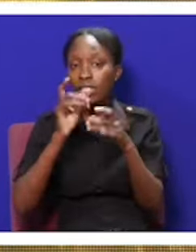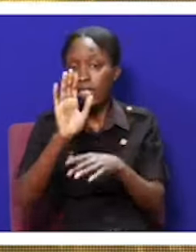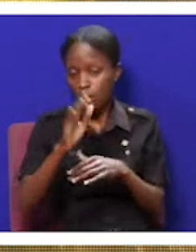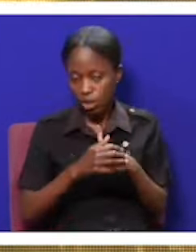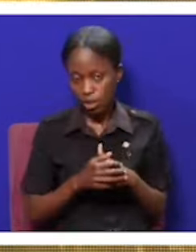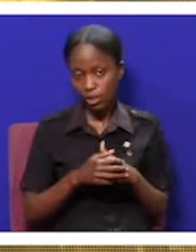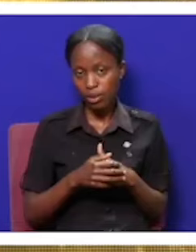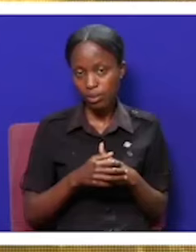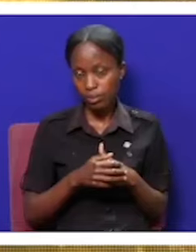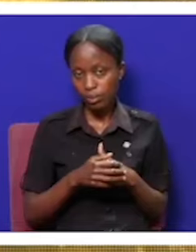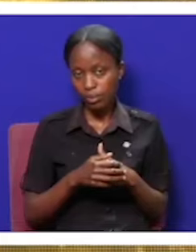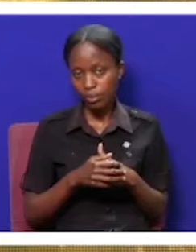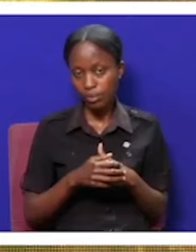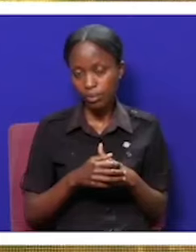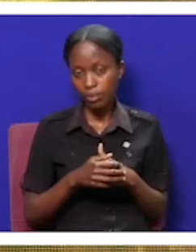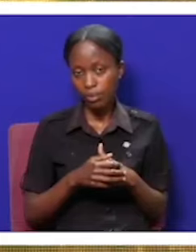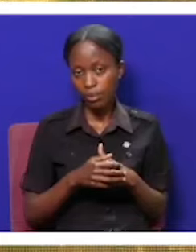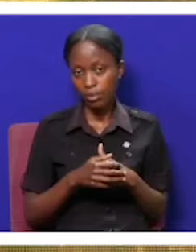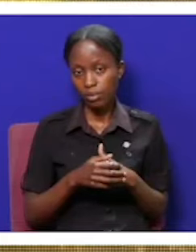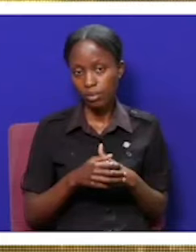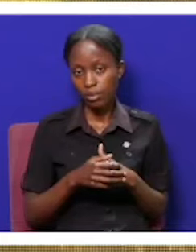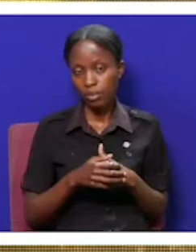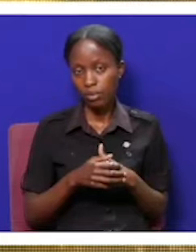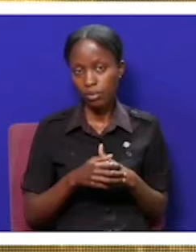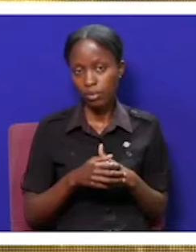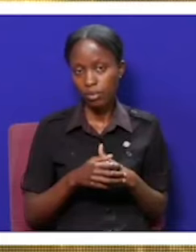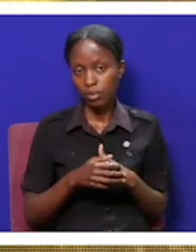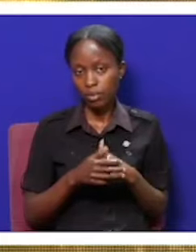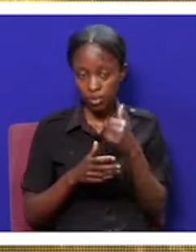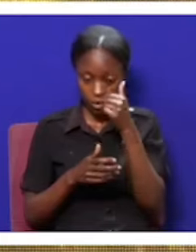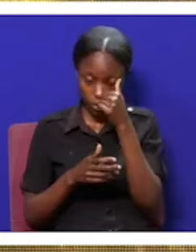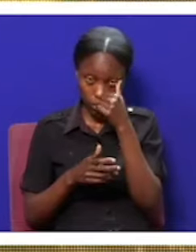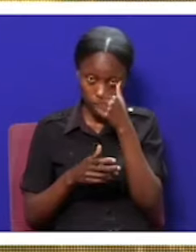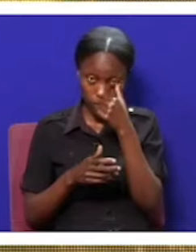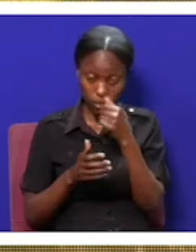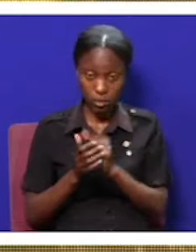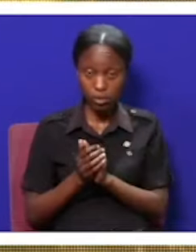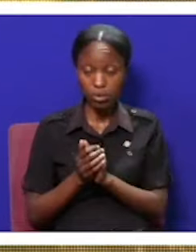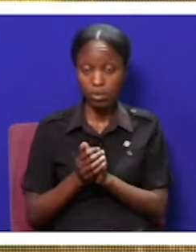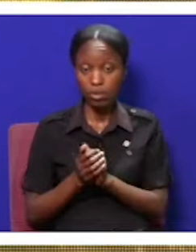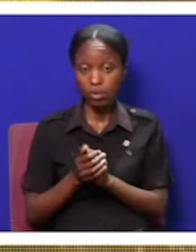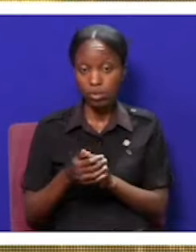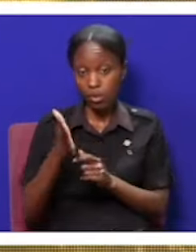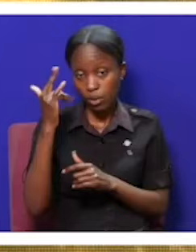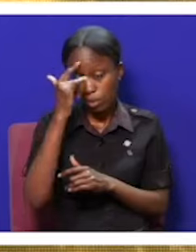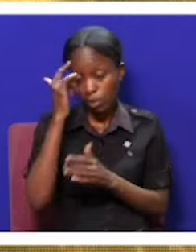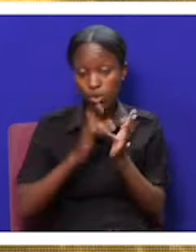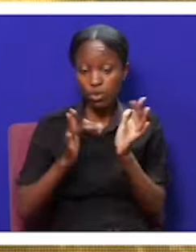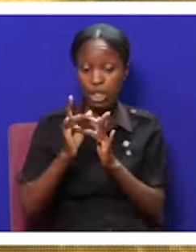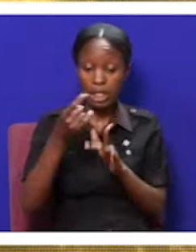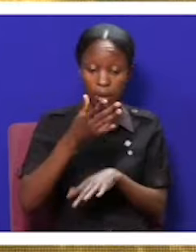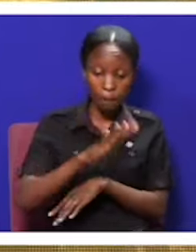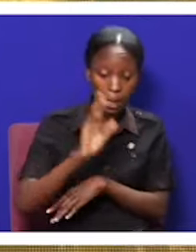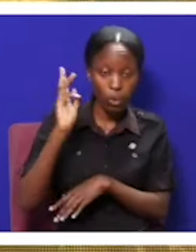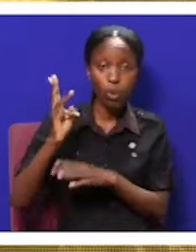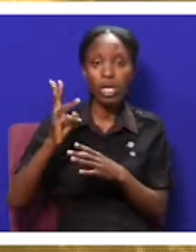forgives our sin, we are assured of eternal life. Yes, because the truth is, Jesus is coming back again to